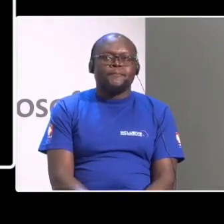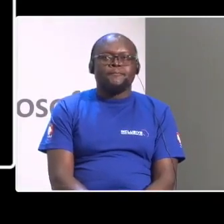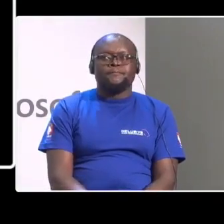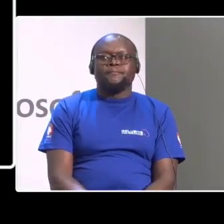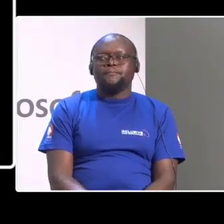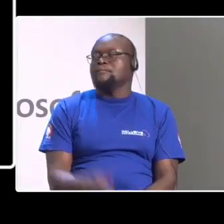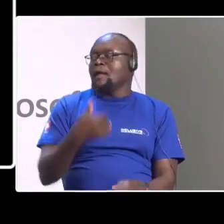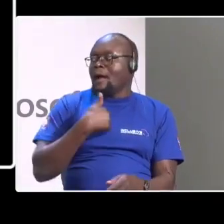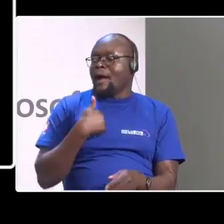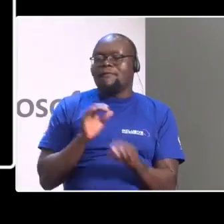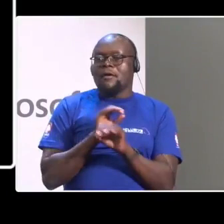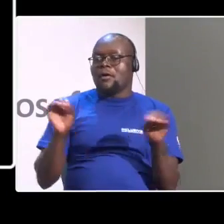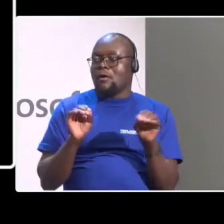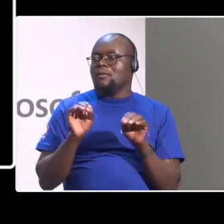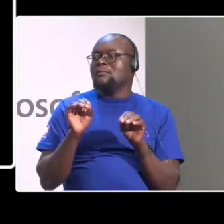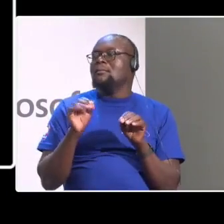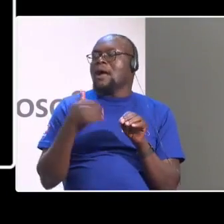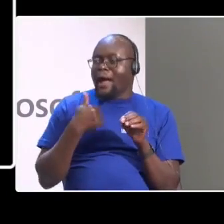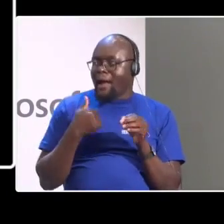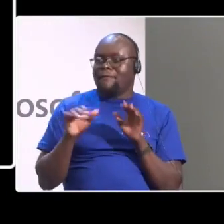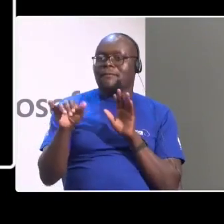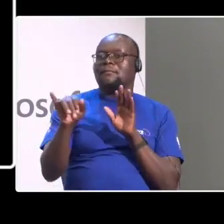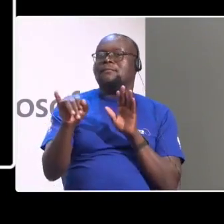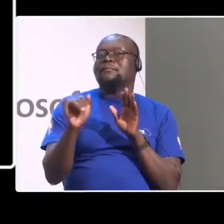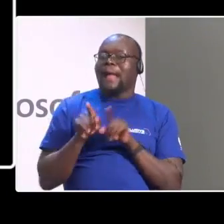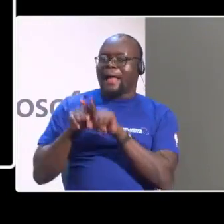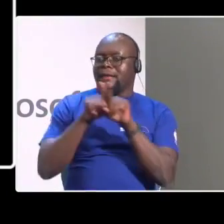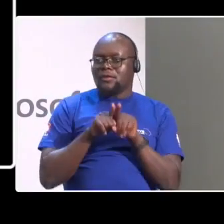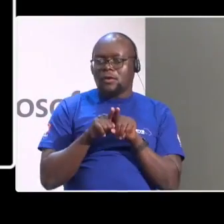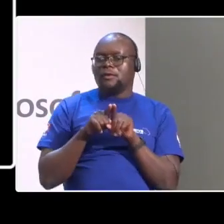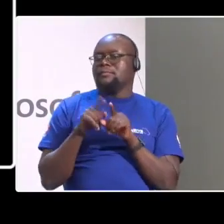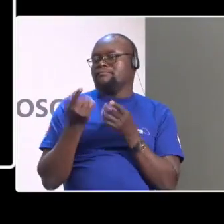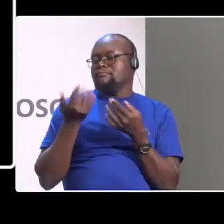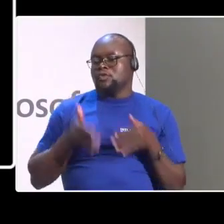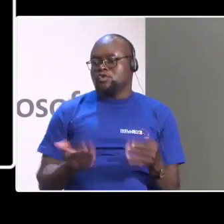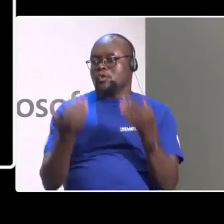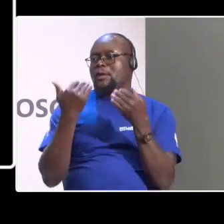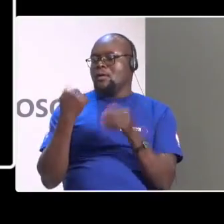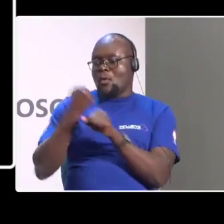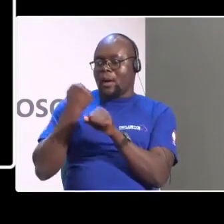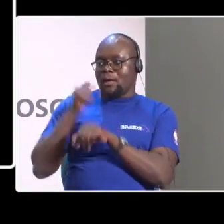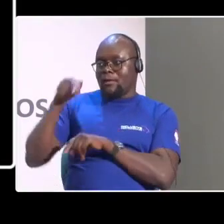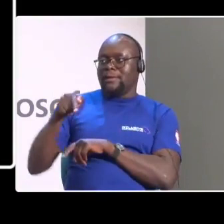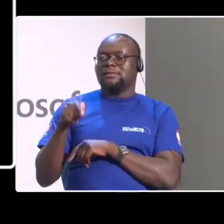It's like I have a non-identical twin over there working on the slides. So if you go back.